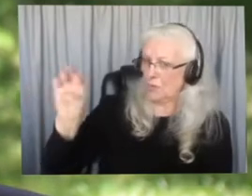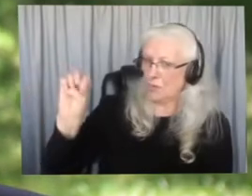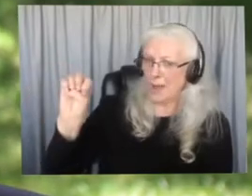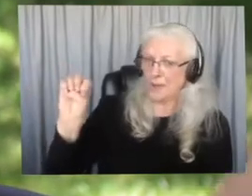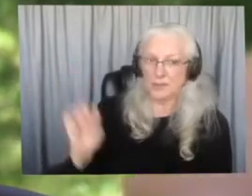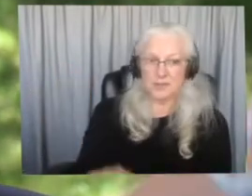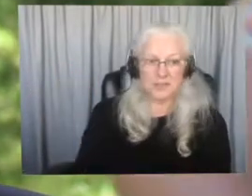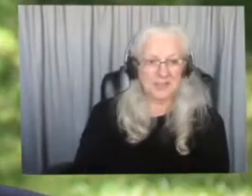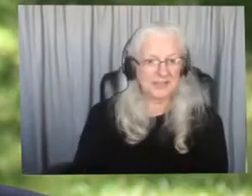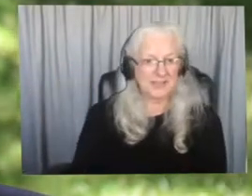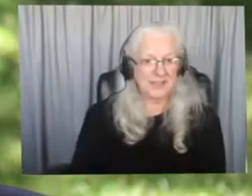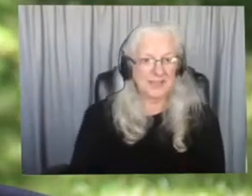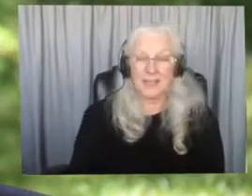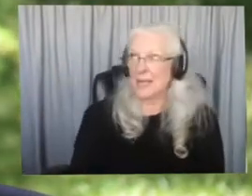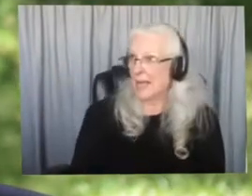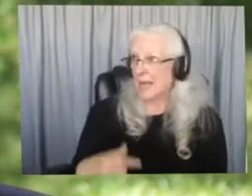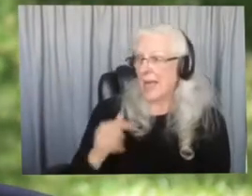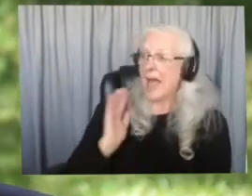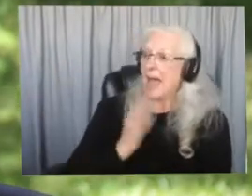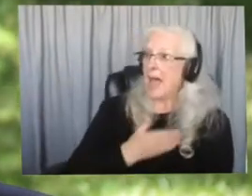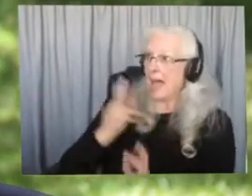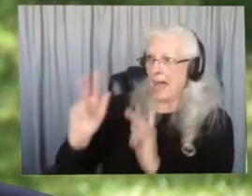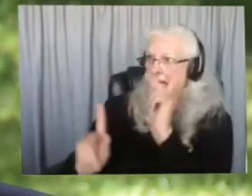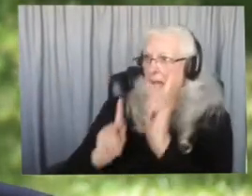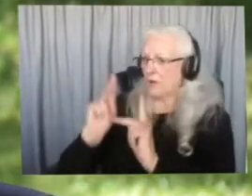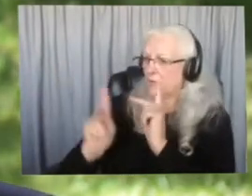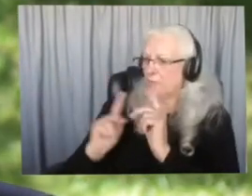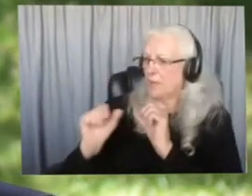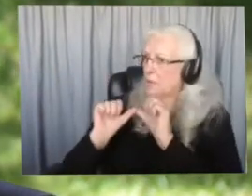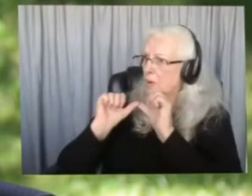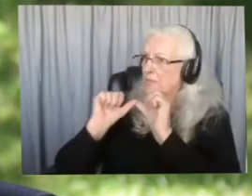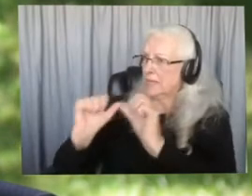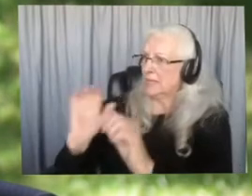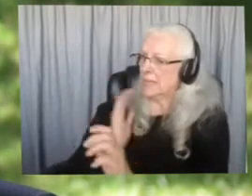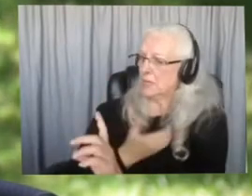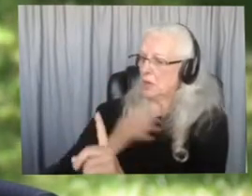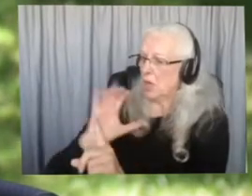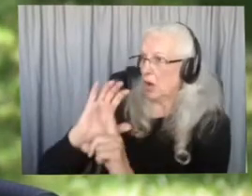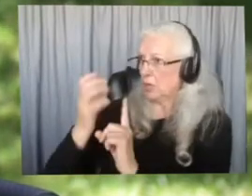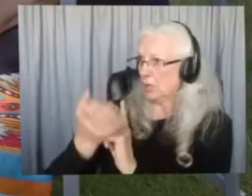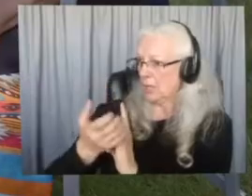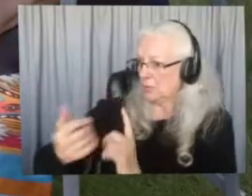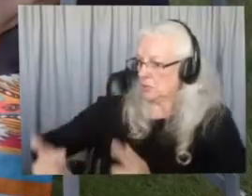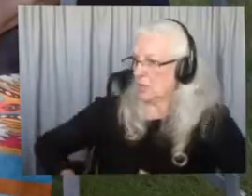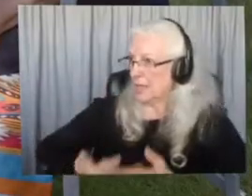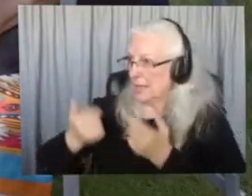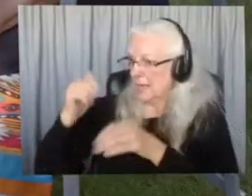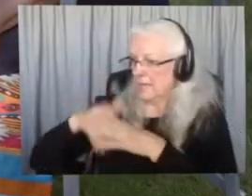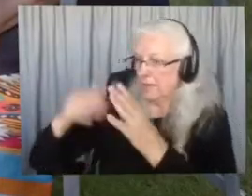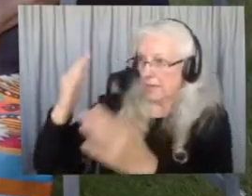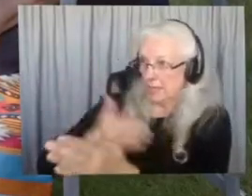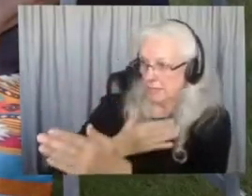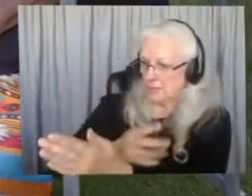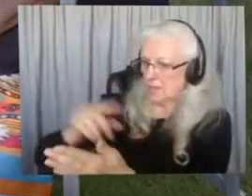Our people have been keeping our culture alive through song and dance for generations. Yep, and it ain't